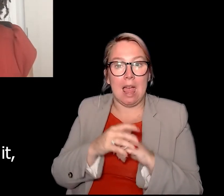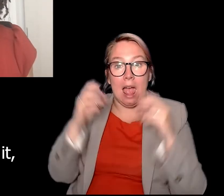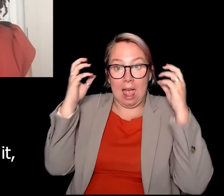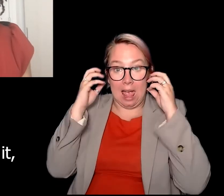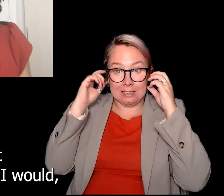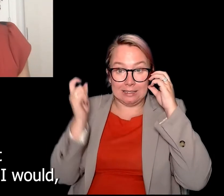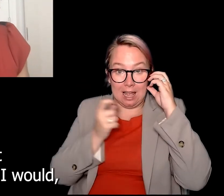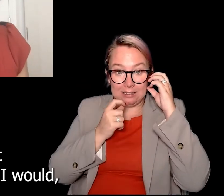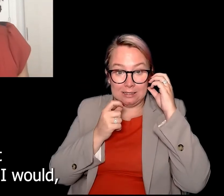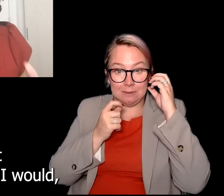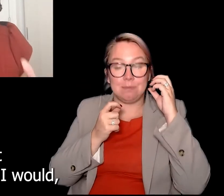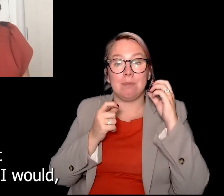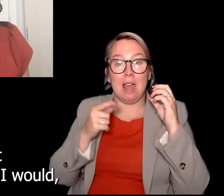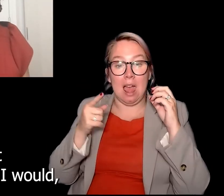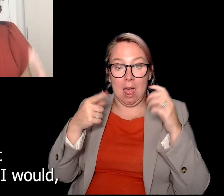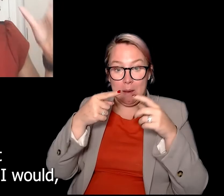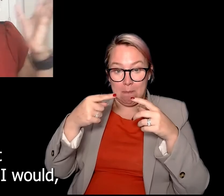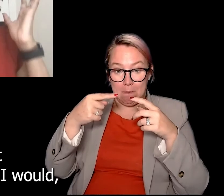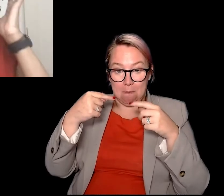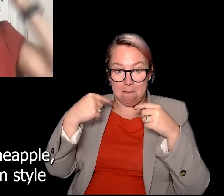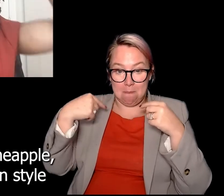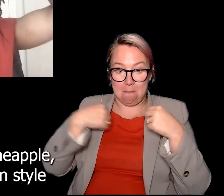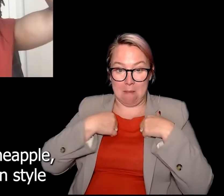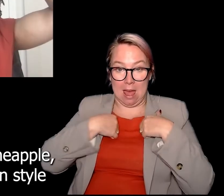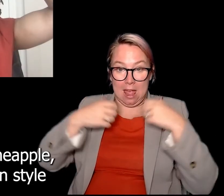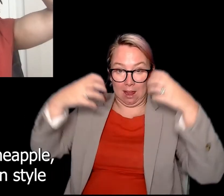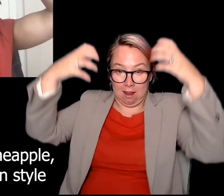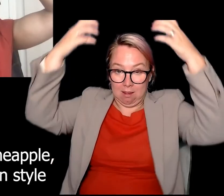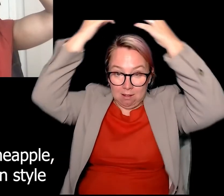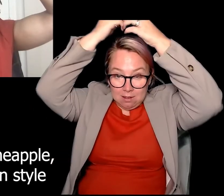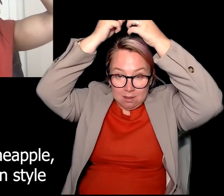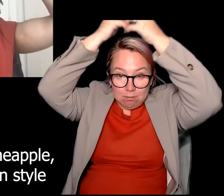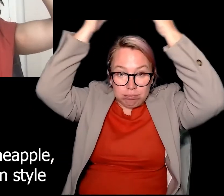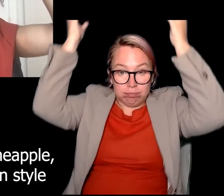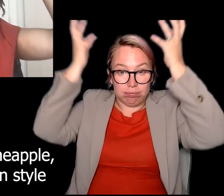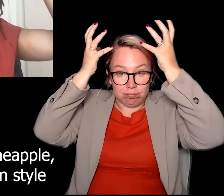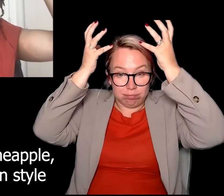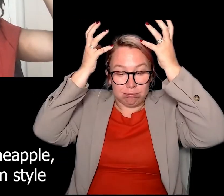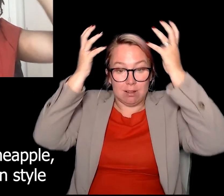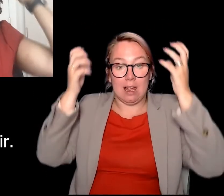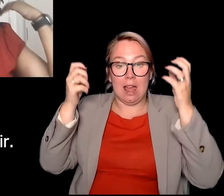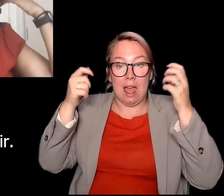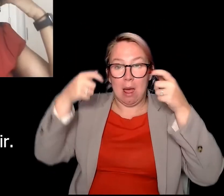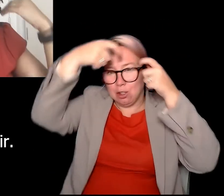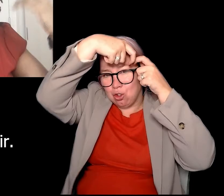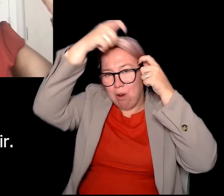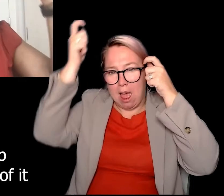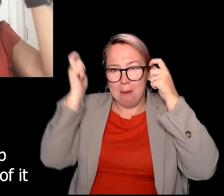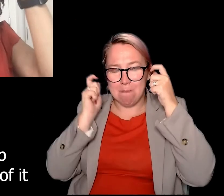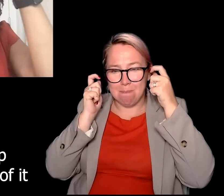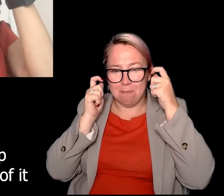I'm not gonna name it, but there's a headset that there was a time where I would, you know, have my hair up in a pineapple, which is like a very common style for women with my